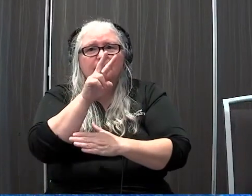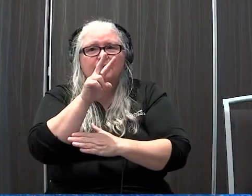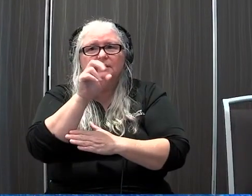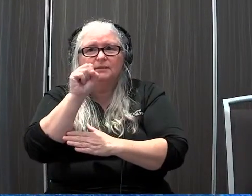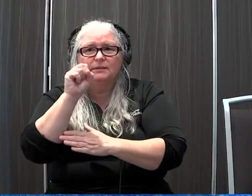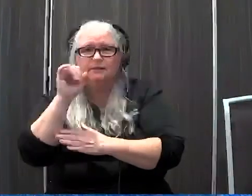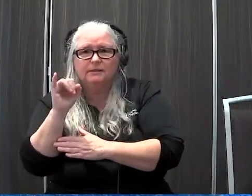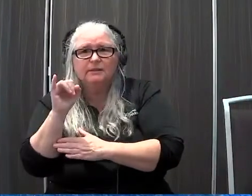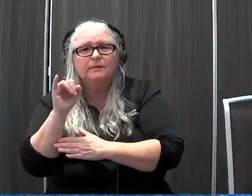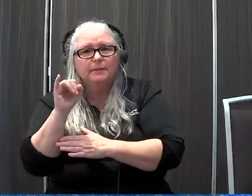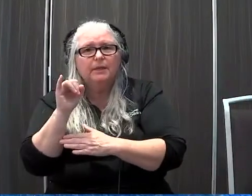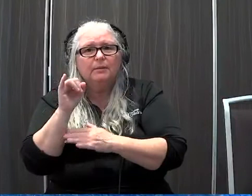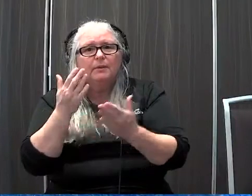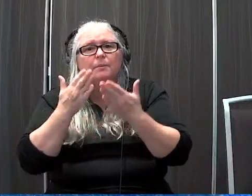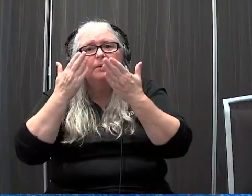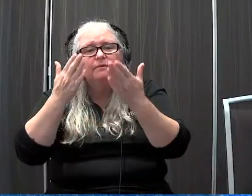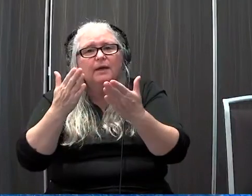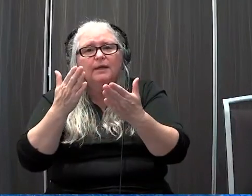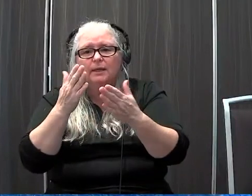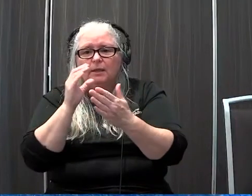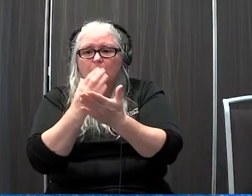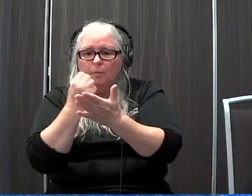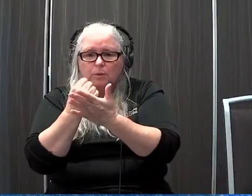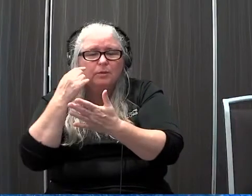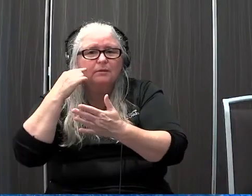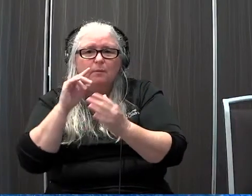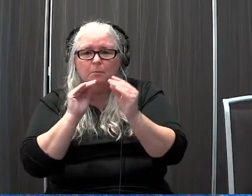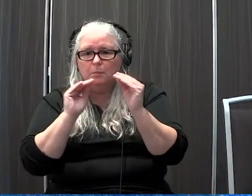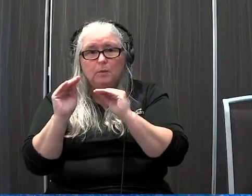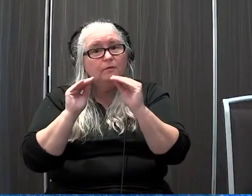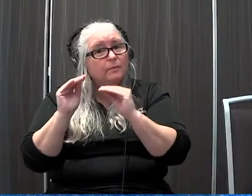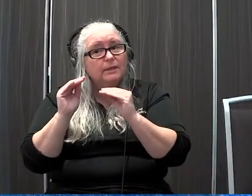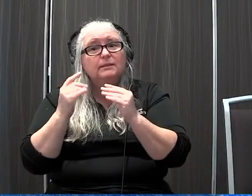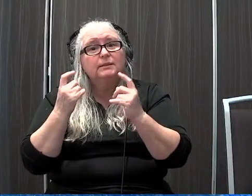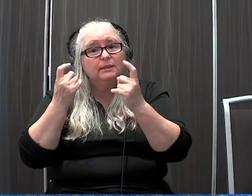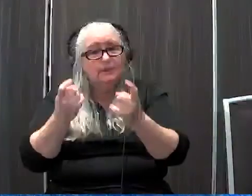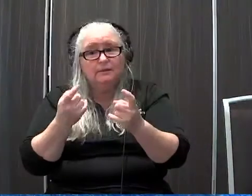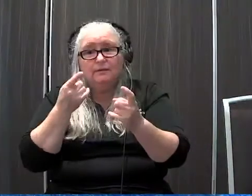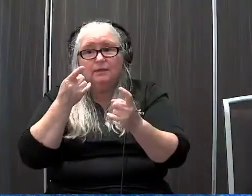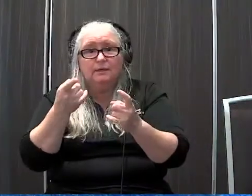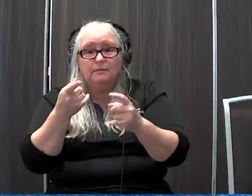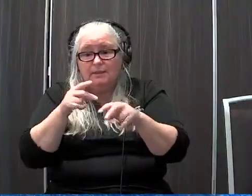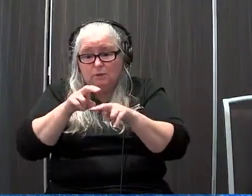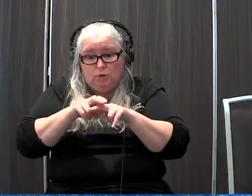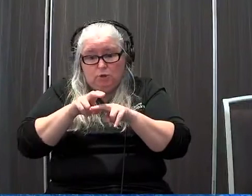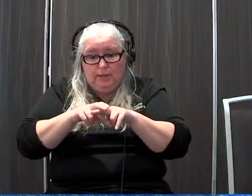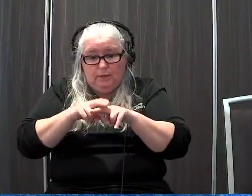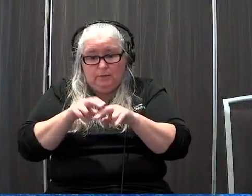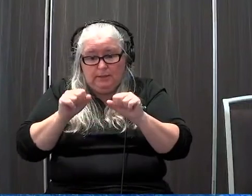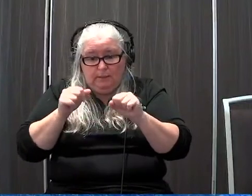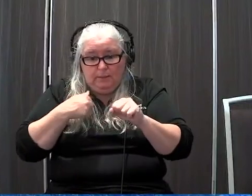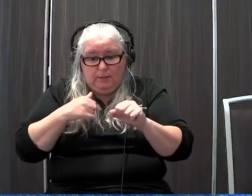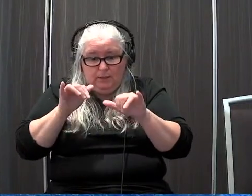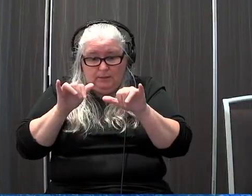stimulation, providing opportunity for movement, and giving them seats that allow them to be the most stable. So